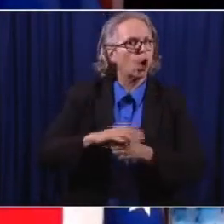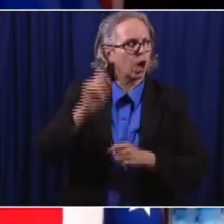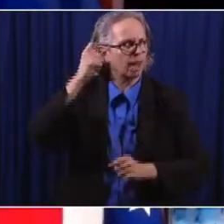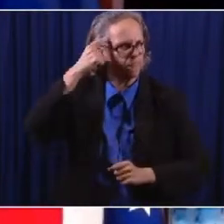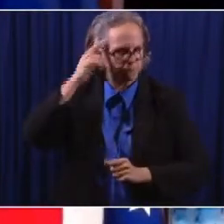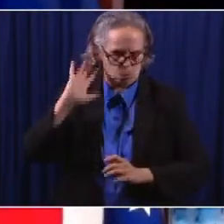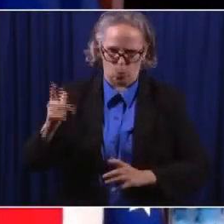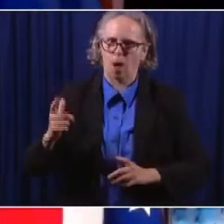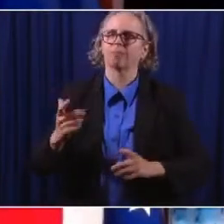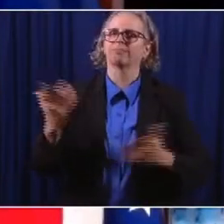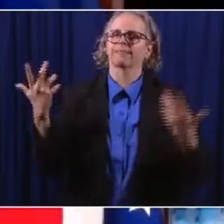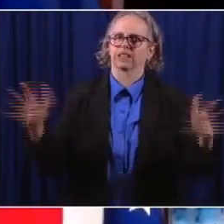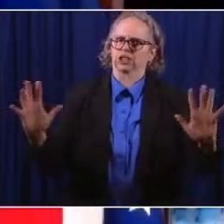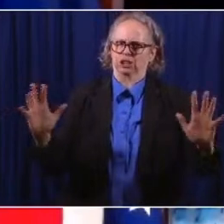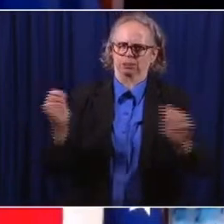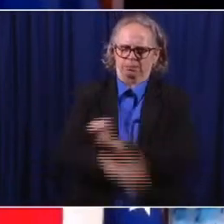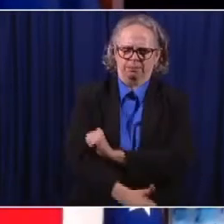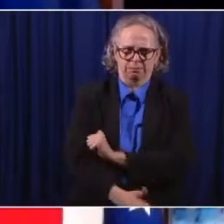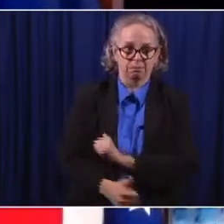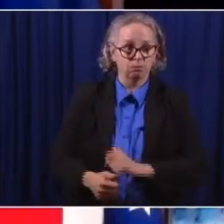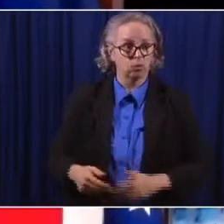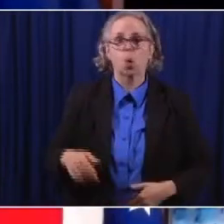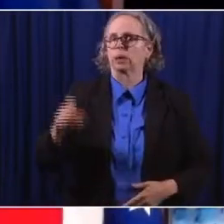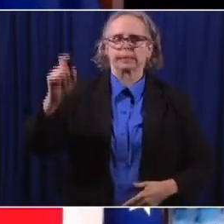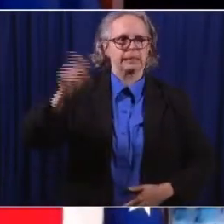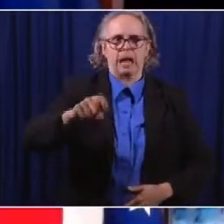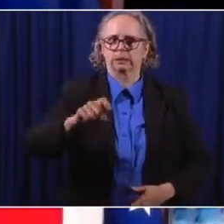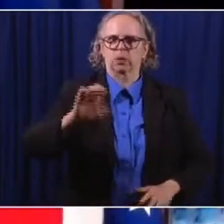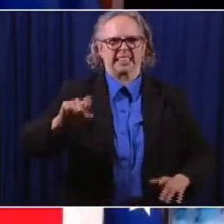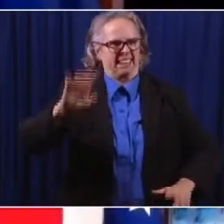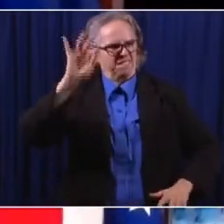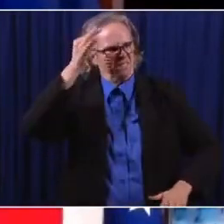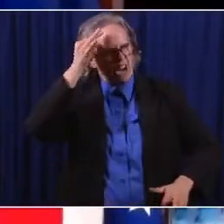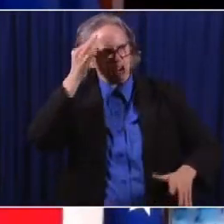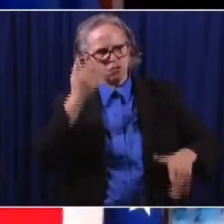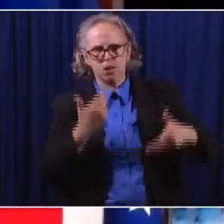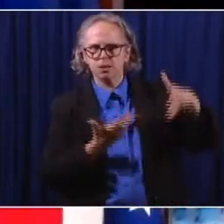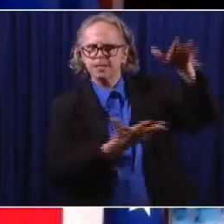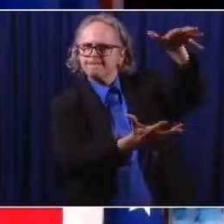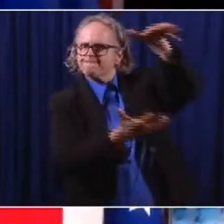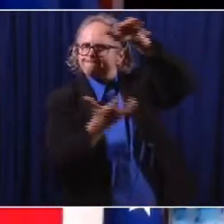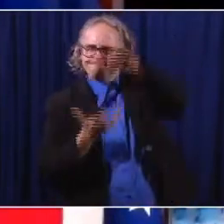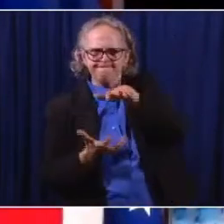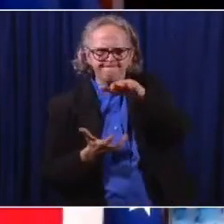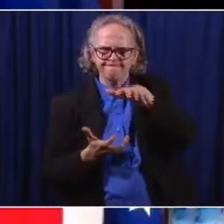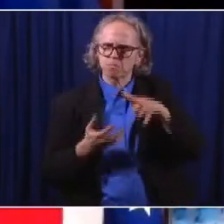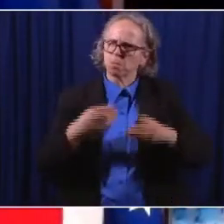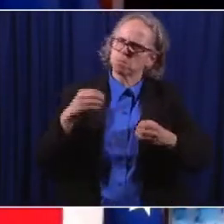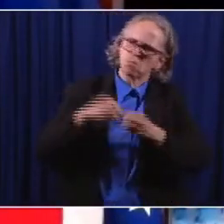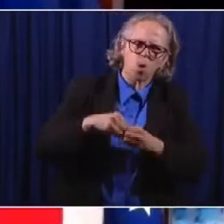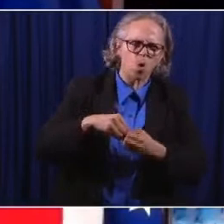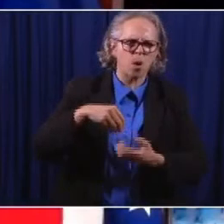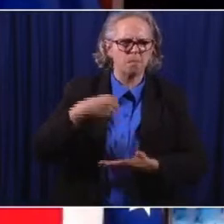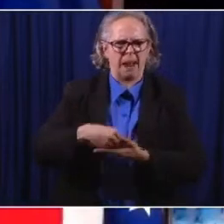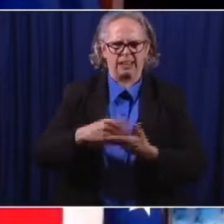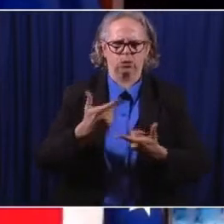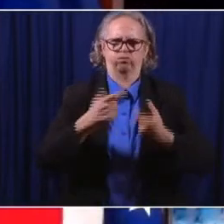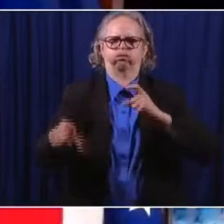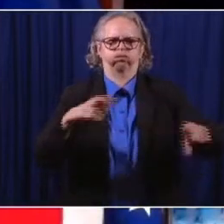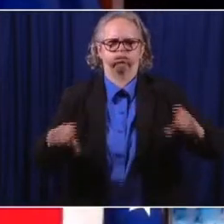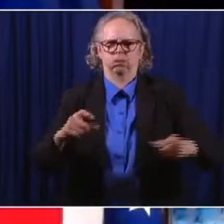do need the federal government to give us a thoughtful proposal that we can really target at the things where we need it the most.